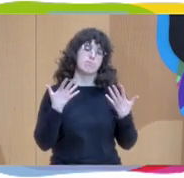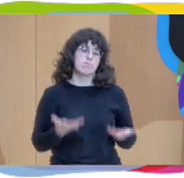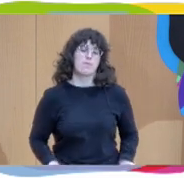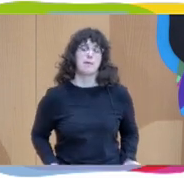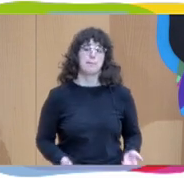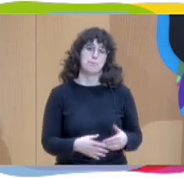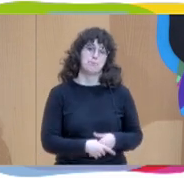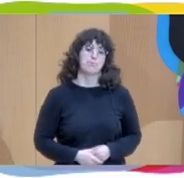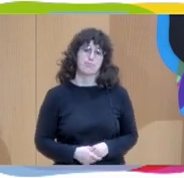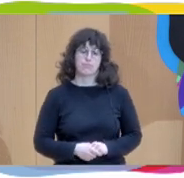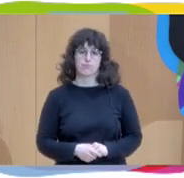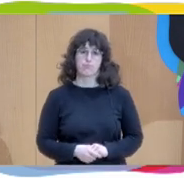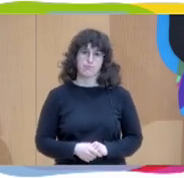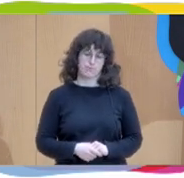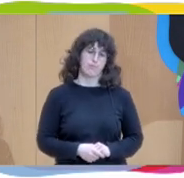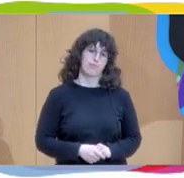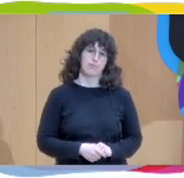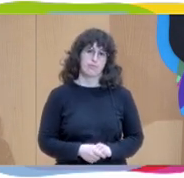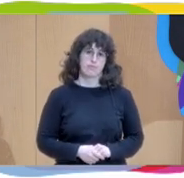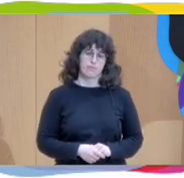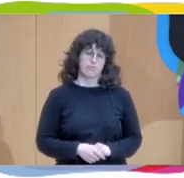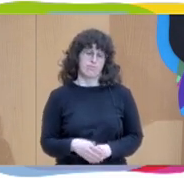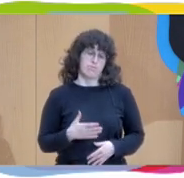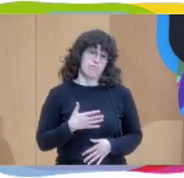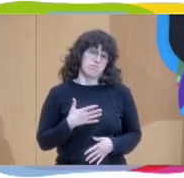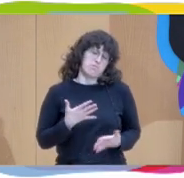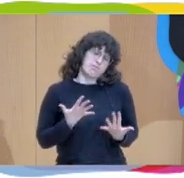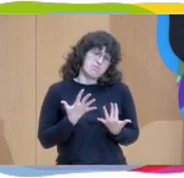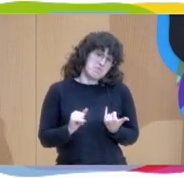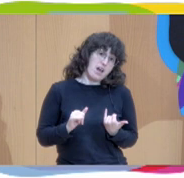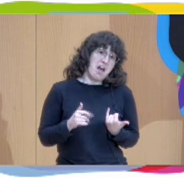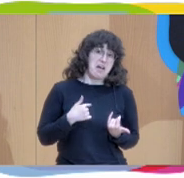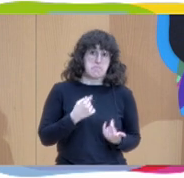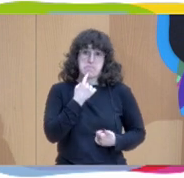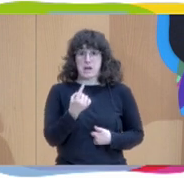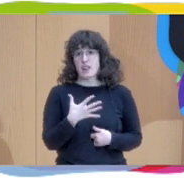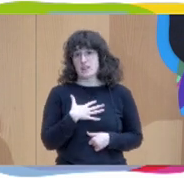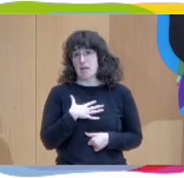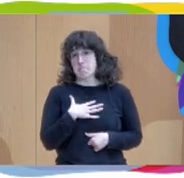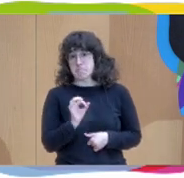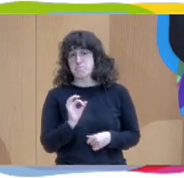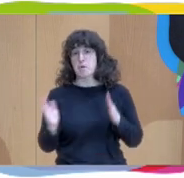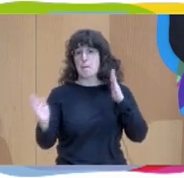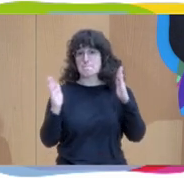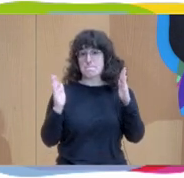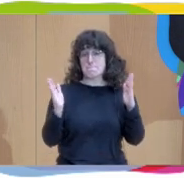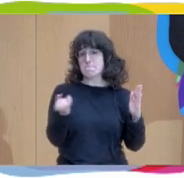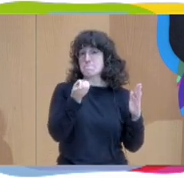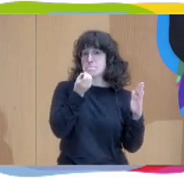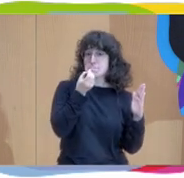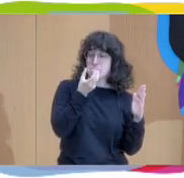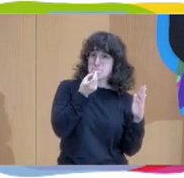So, at the end, I will say that because during the springtime, we heard several questions about